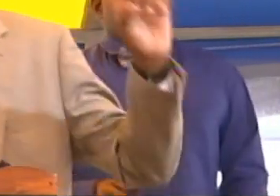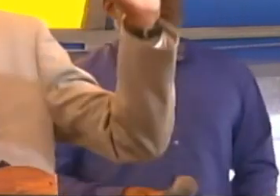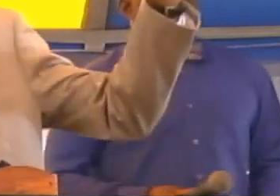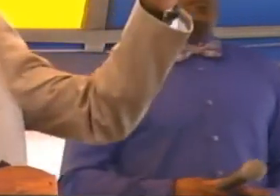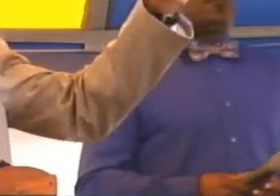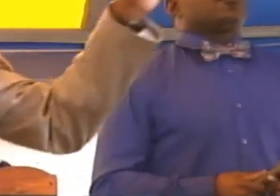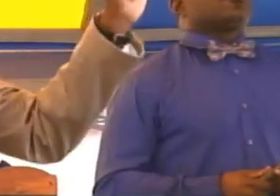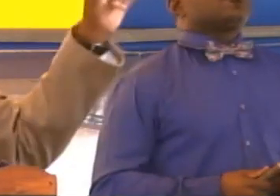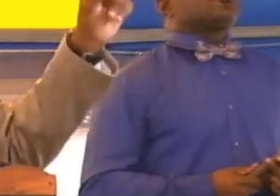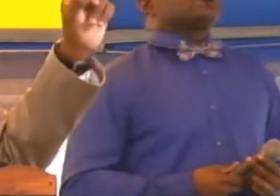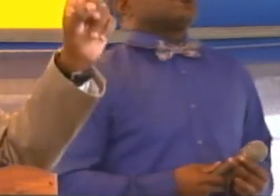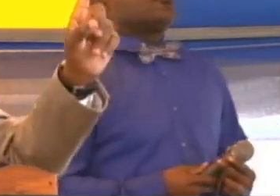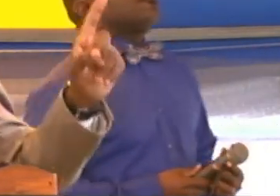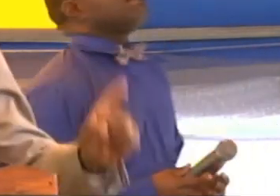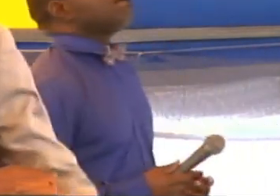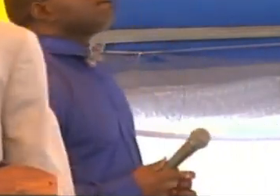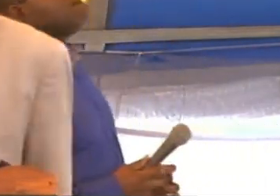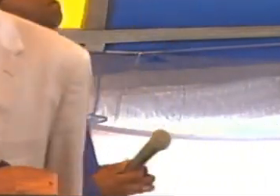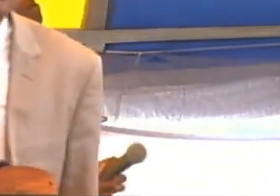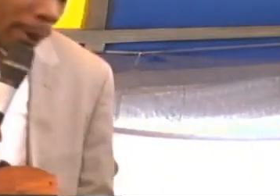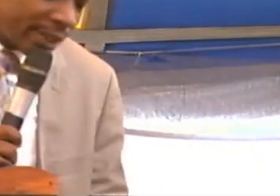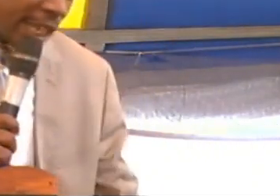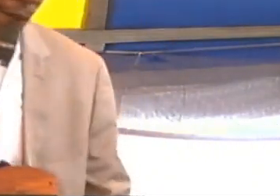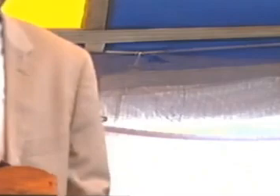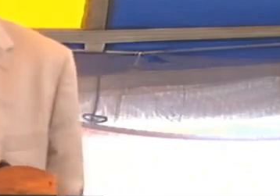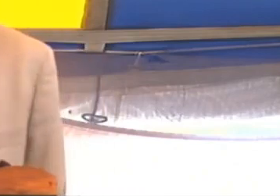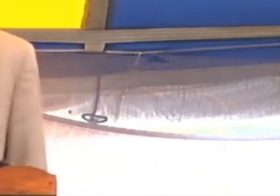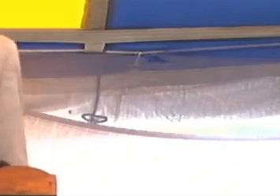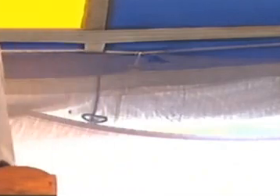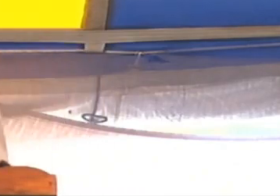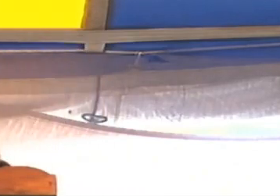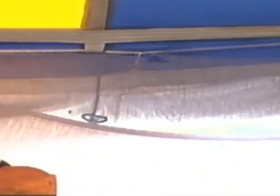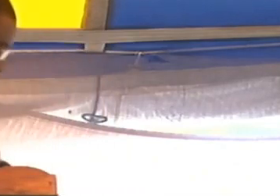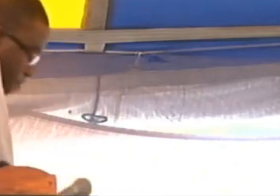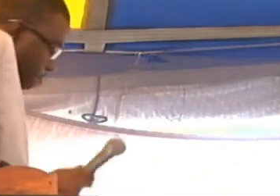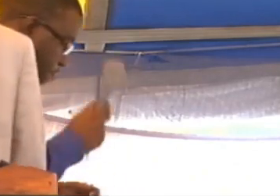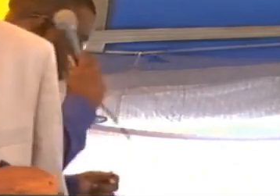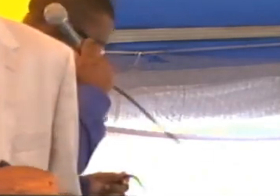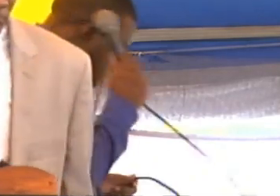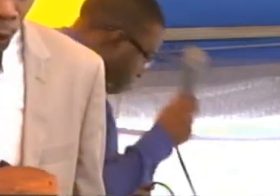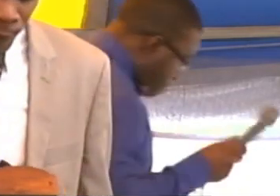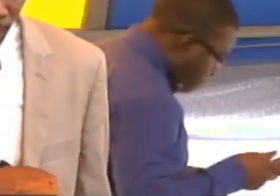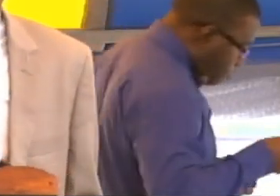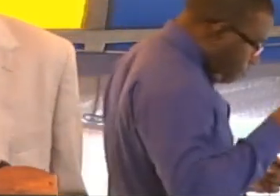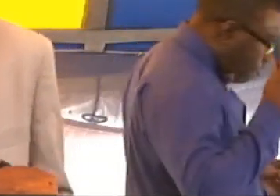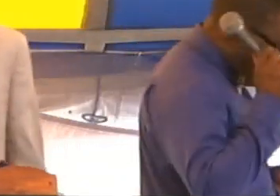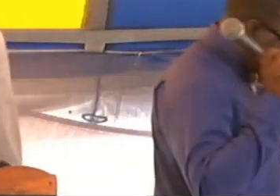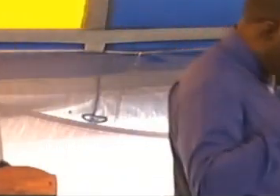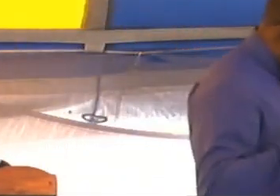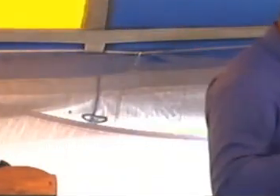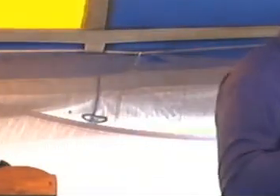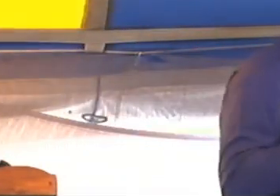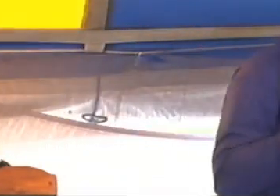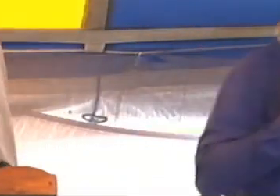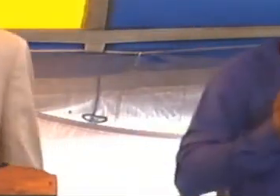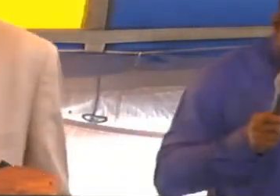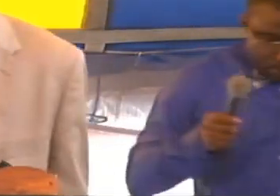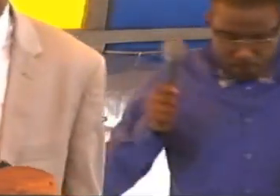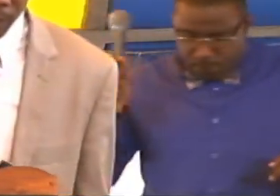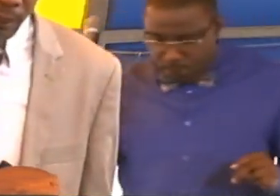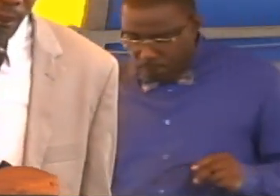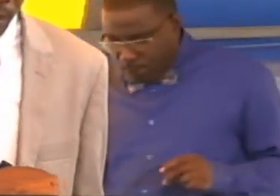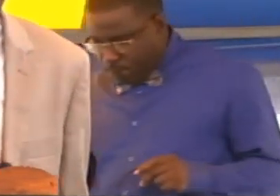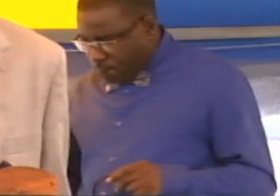came 2,000 years ago and wrote himself in flesh. I love him. I love him. I love him. I love